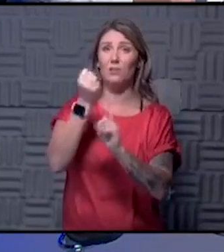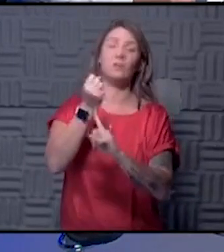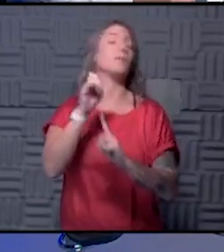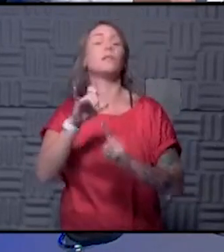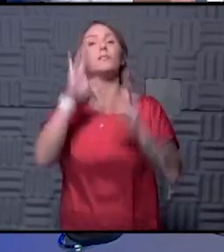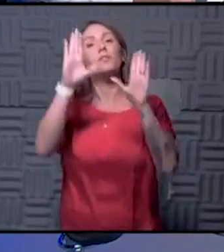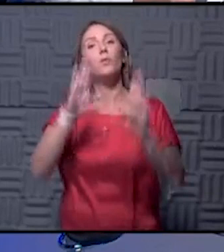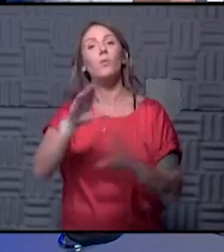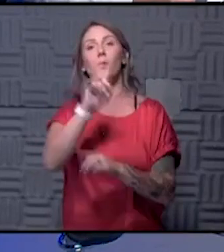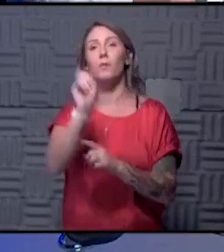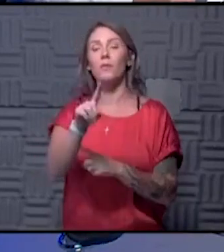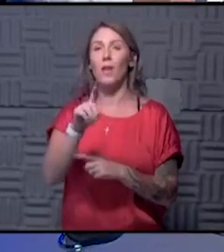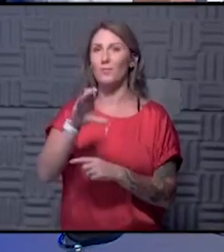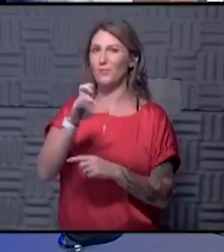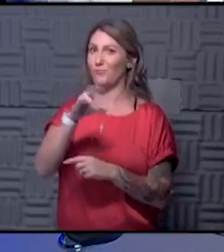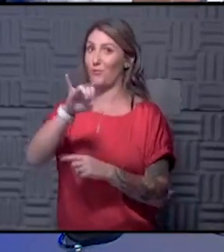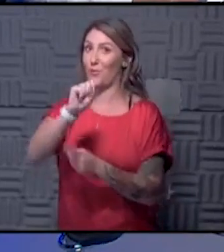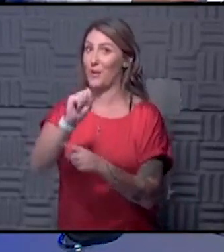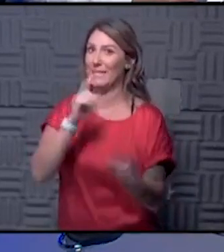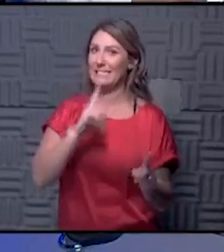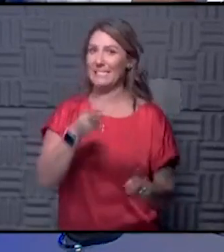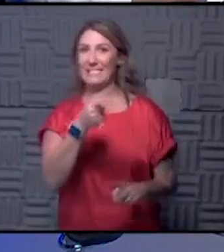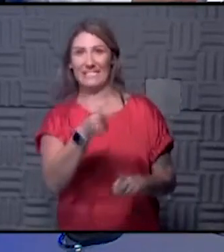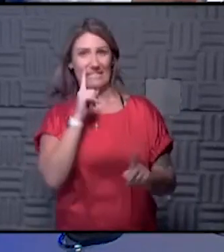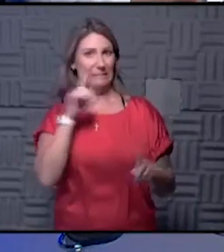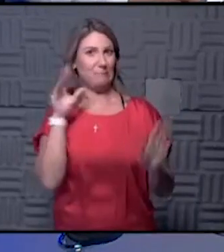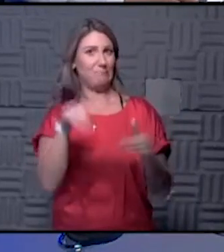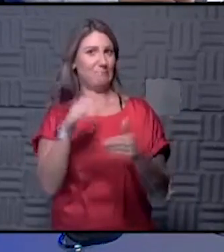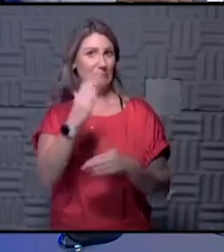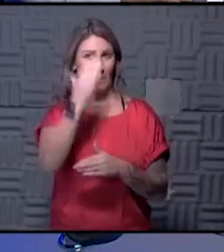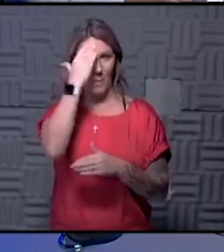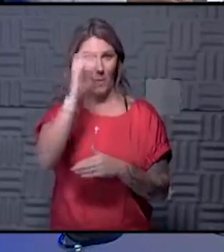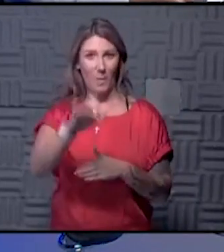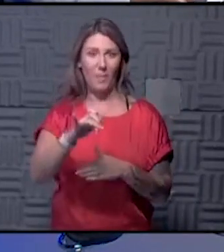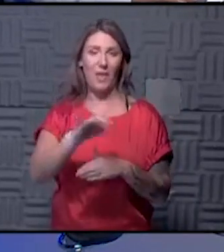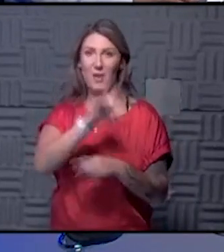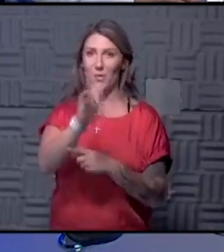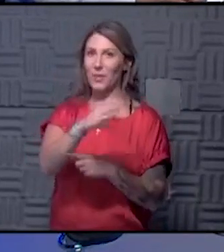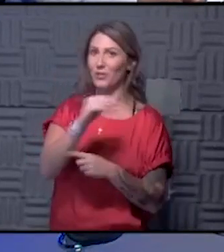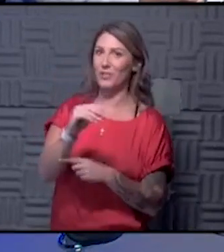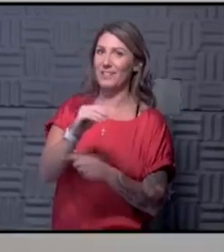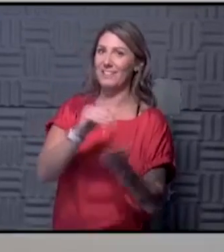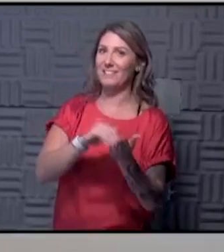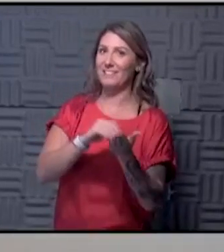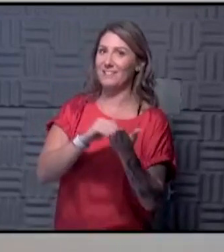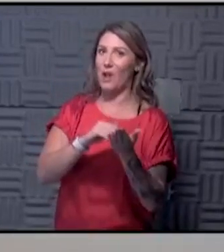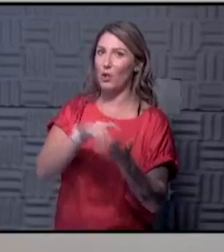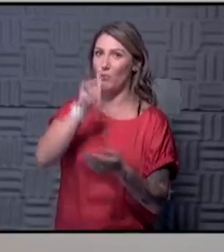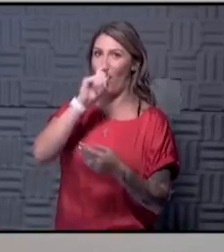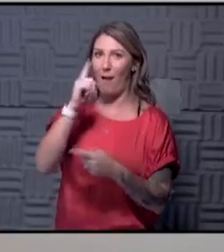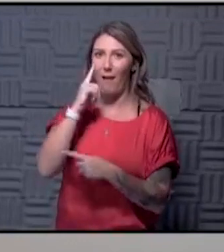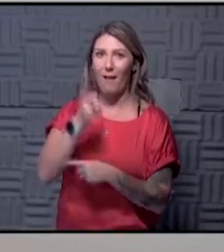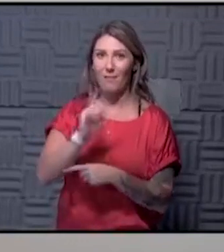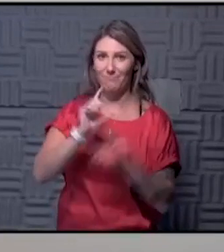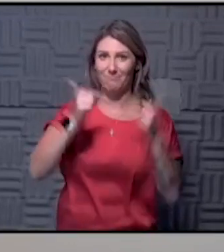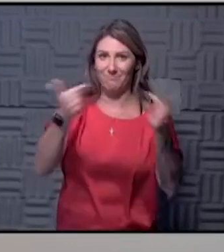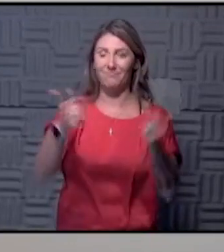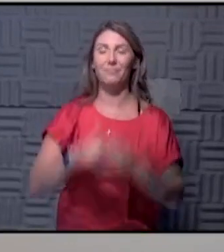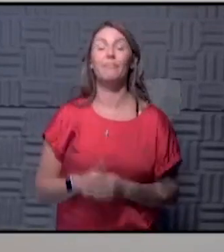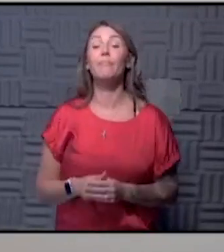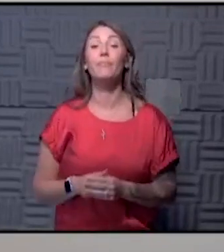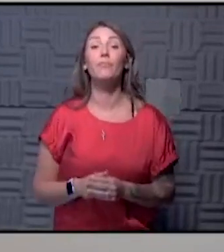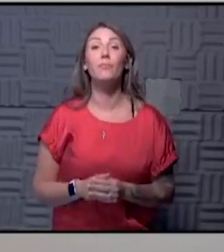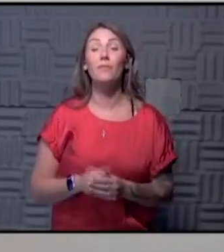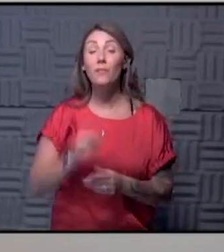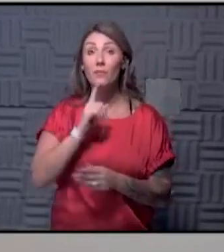great question. Why don't you ask Chris? Yeah, I was going to say, Chris has got a better handle on that question. than I Let do. Hawkeye too. So, yeah, absolutely. I'll throw it to these guys. Sure.